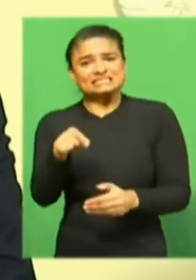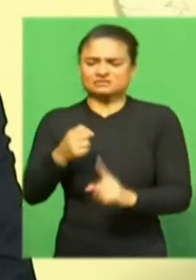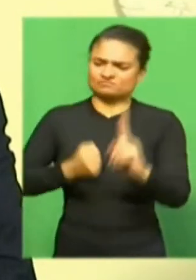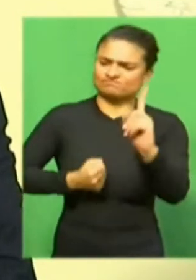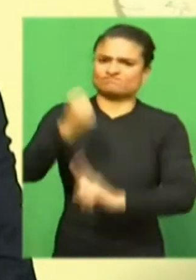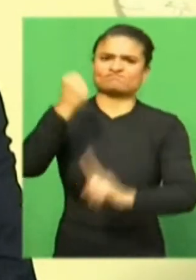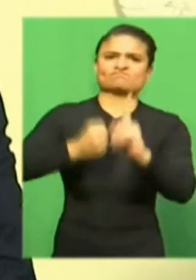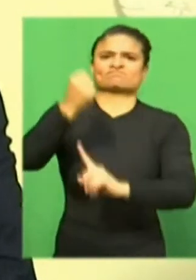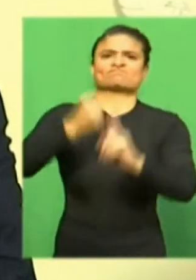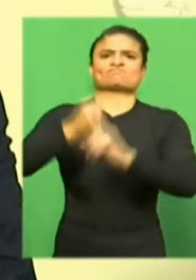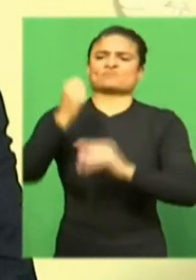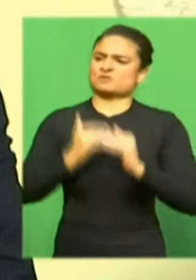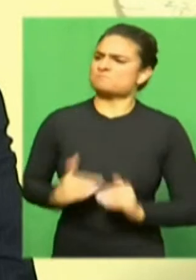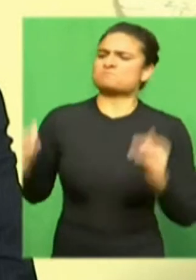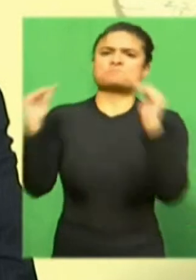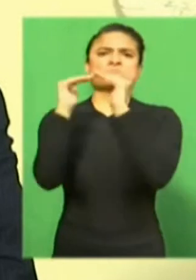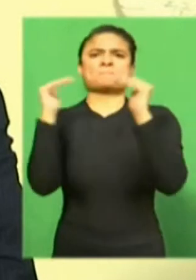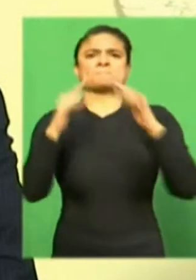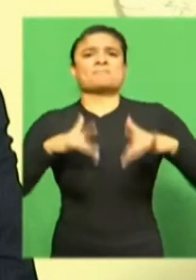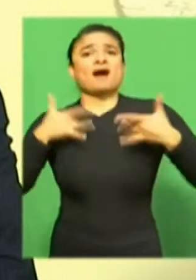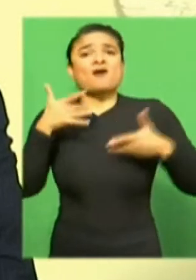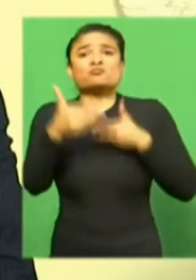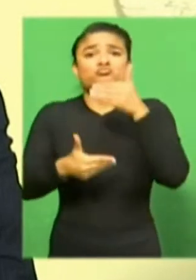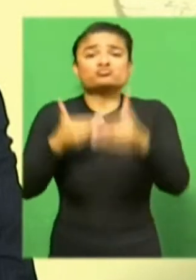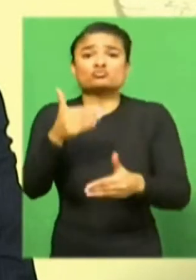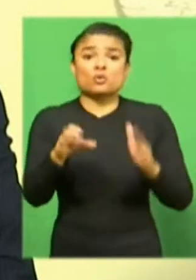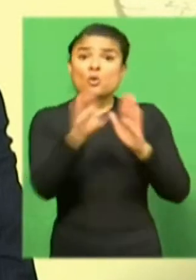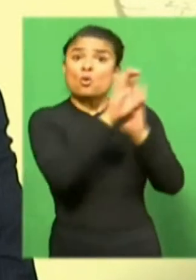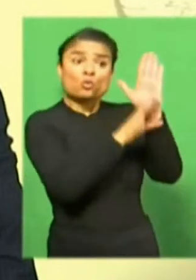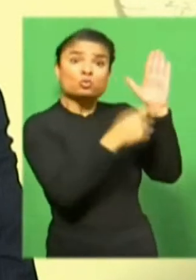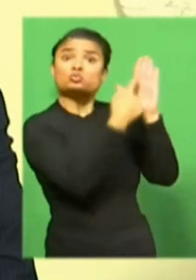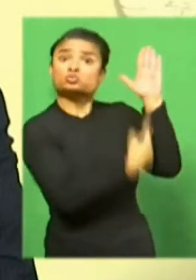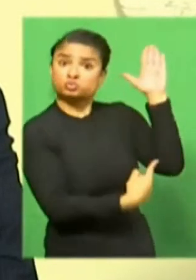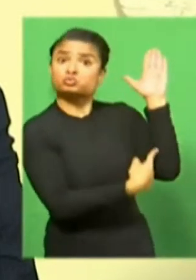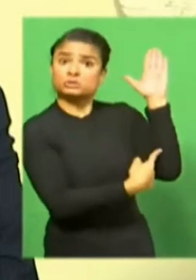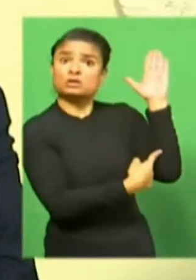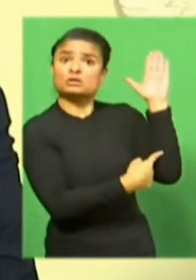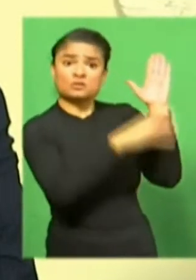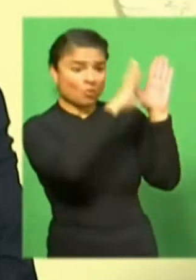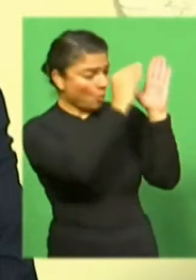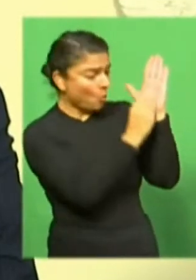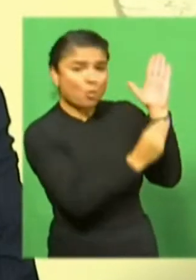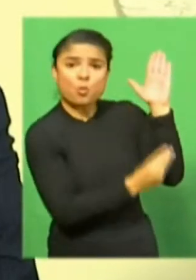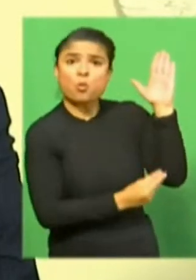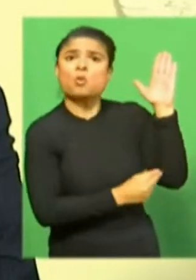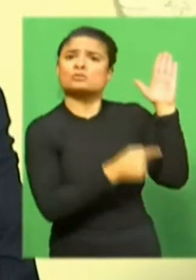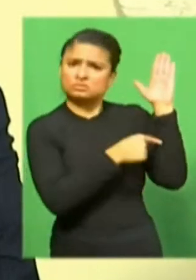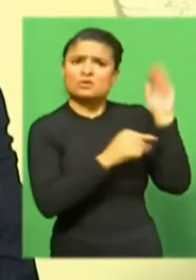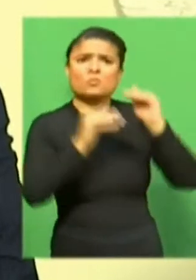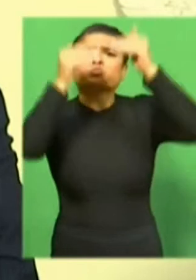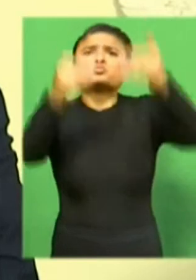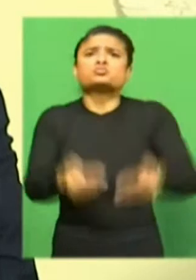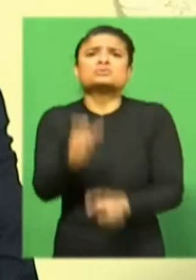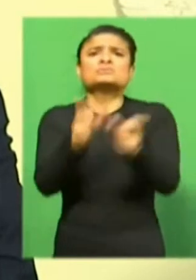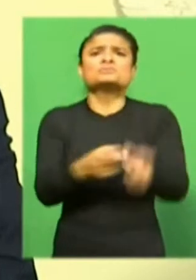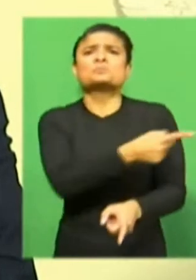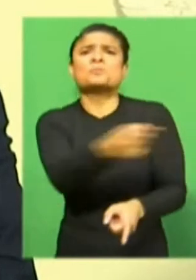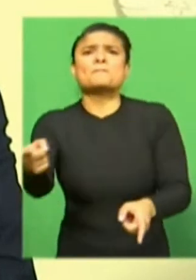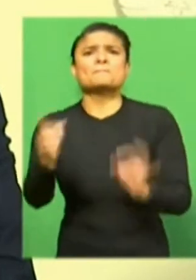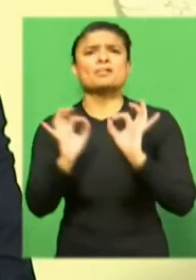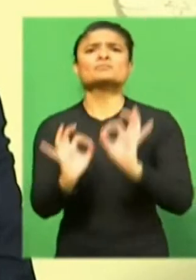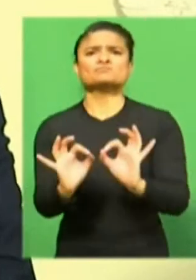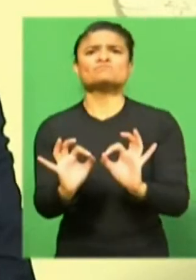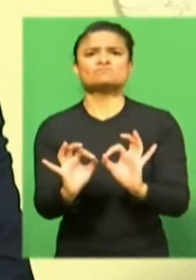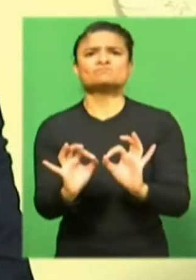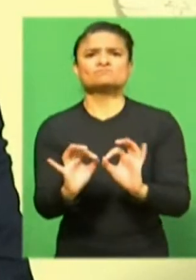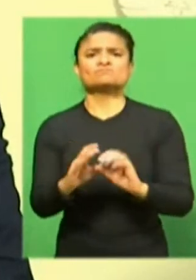Our constitutional order has stood firm. As we move to rebuild our country from the